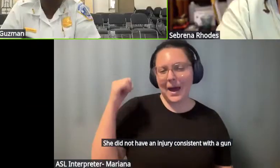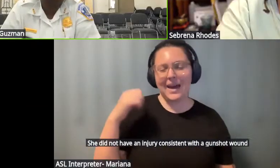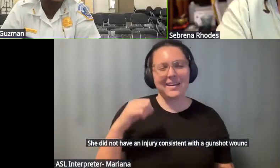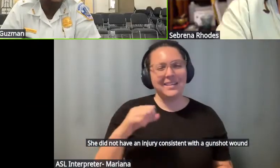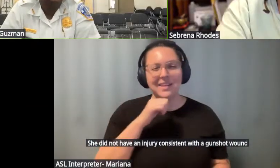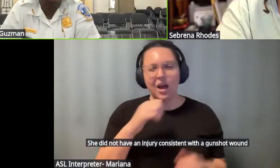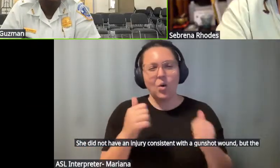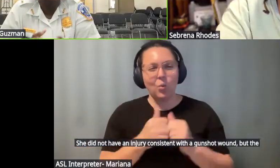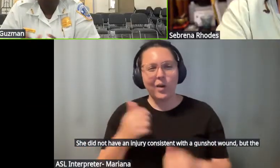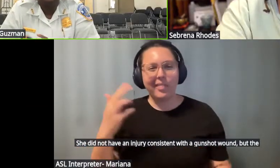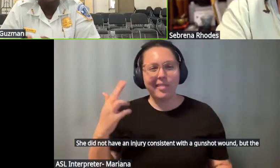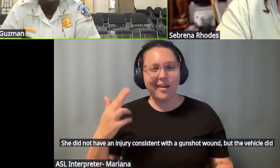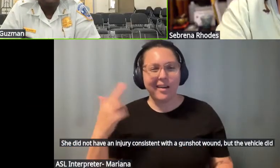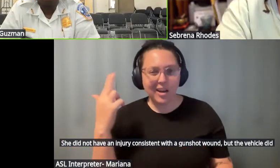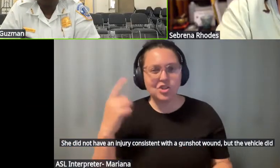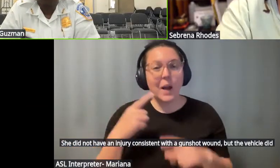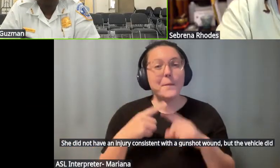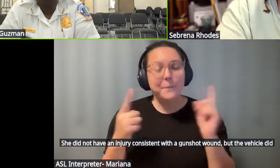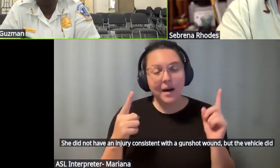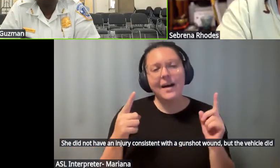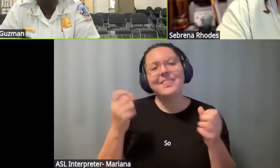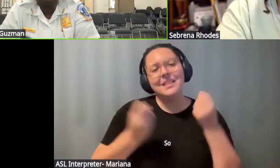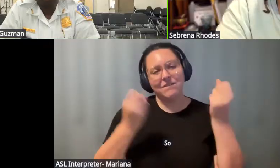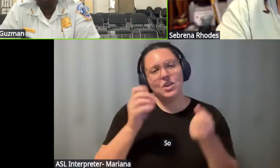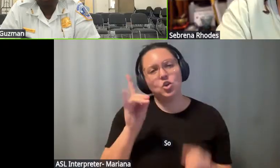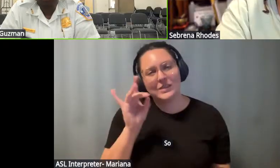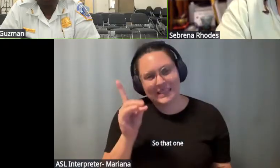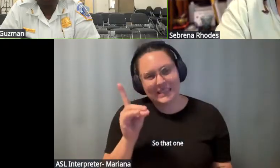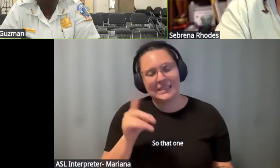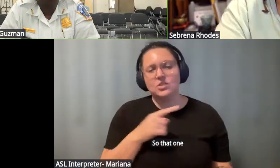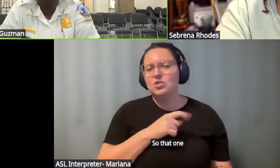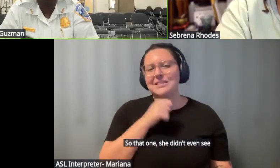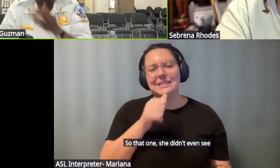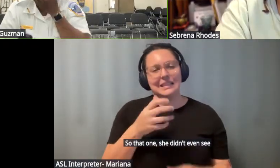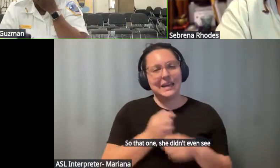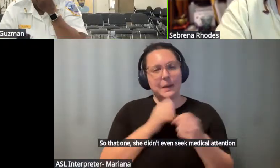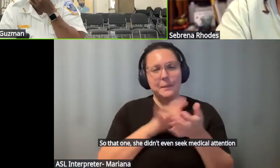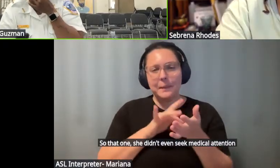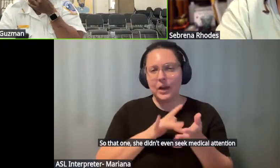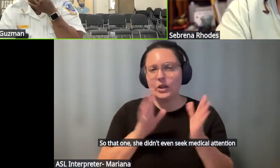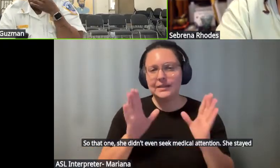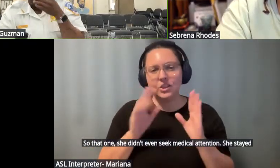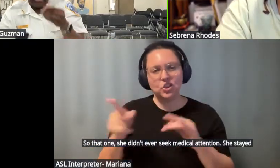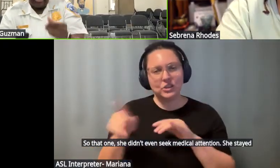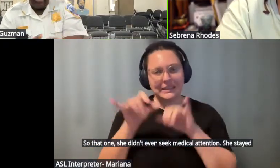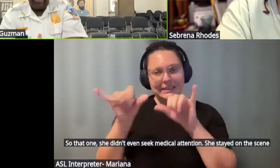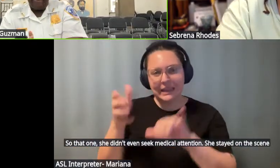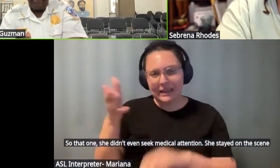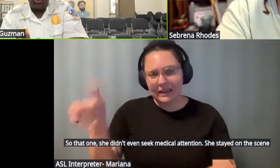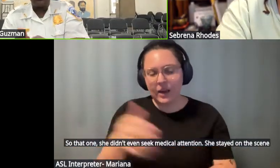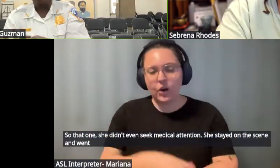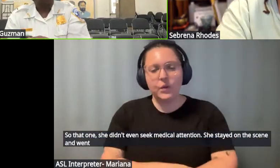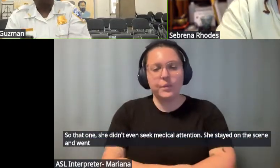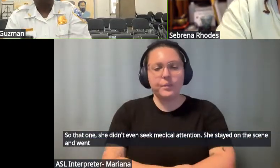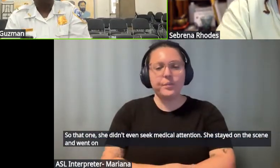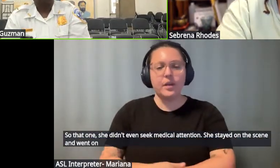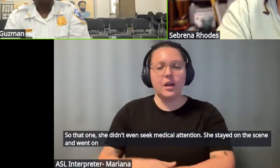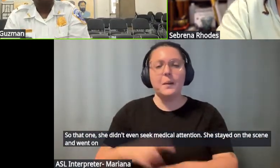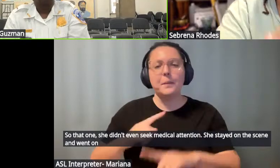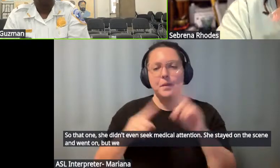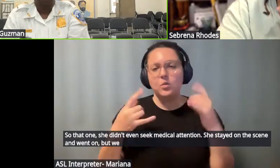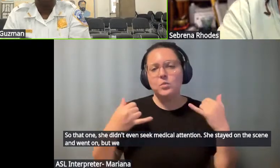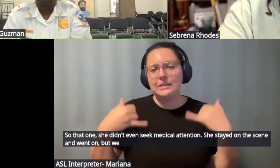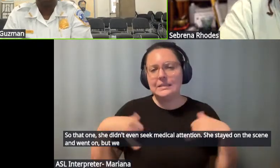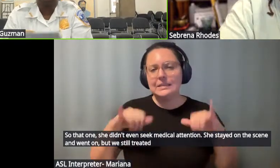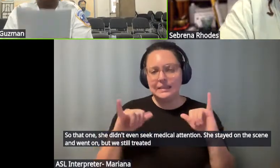but the vehicle did. So that one, she didn't even seek medical attention. She stayed on the scene and went on. But we still treat it